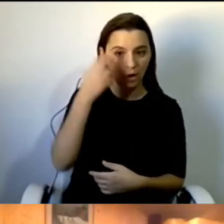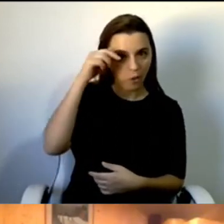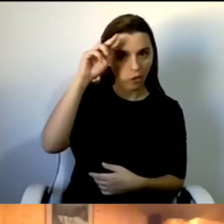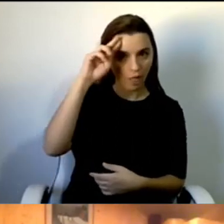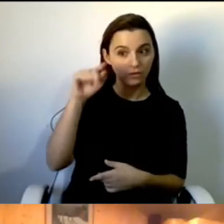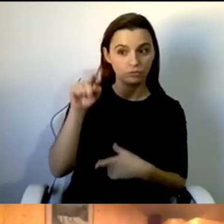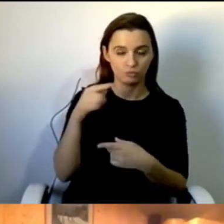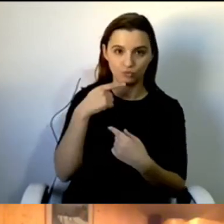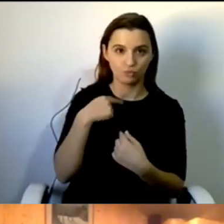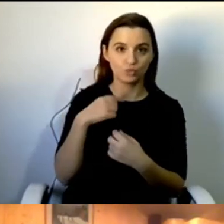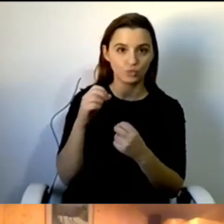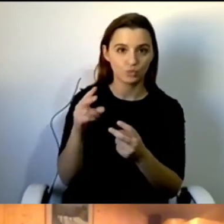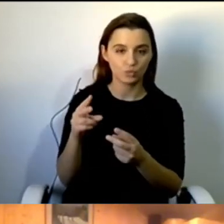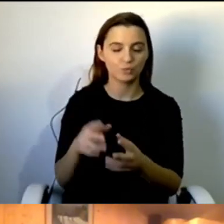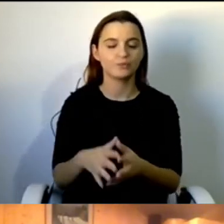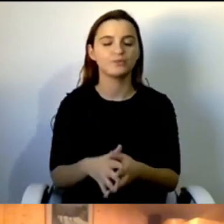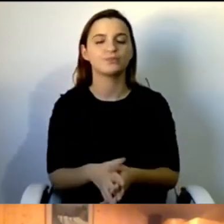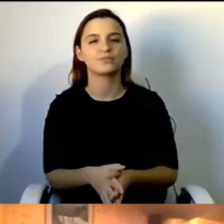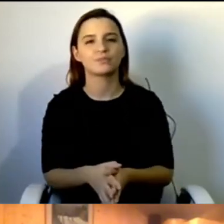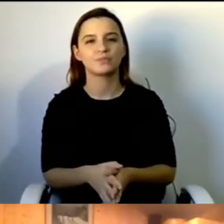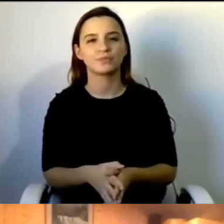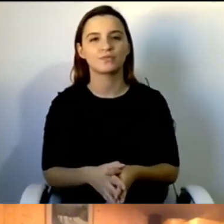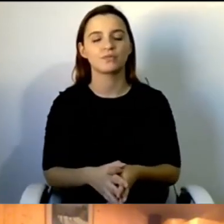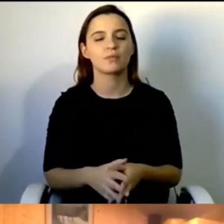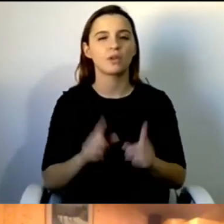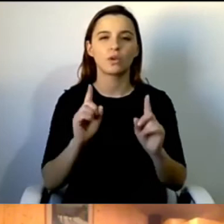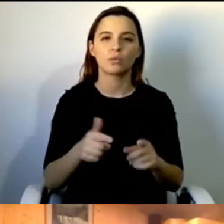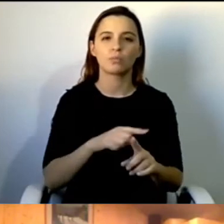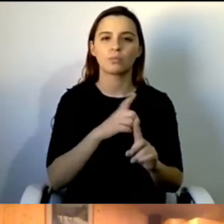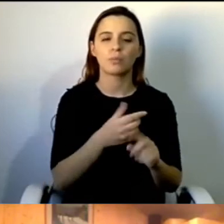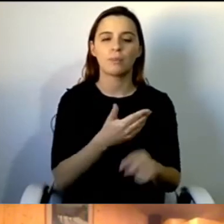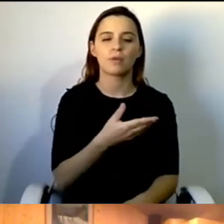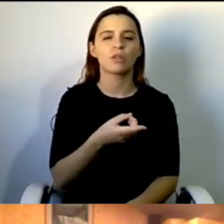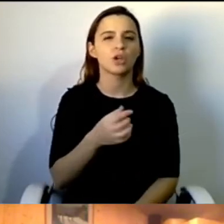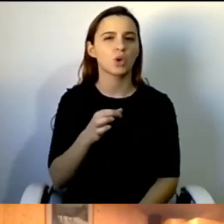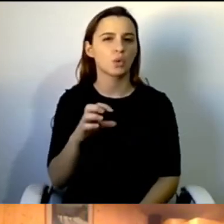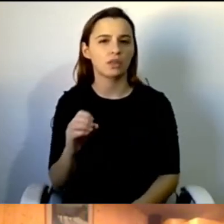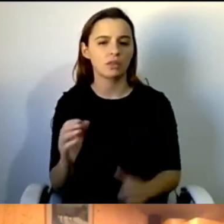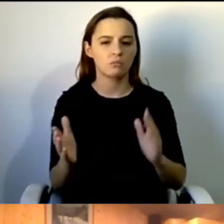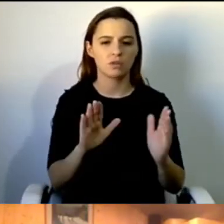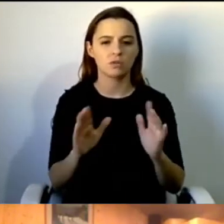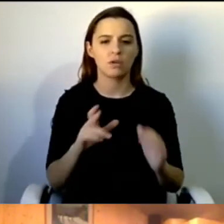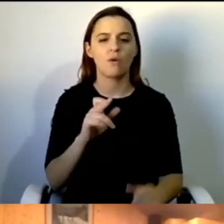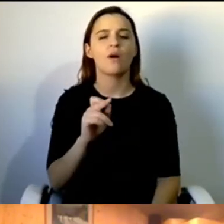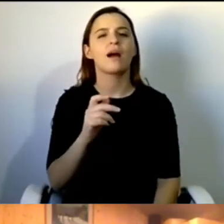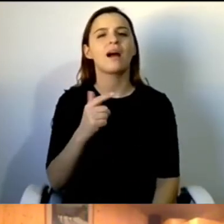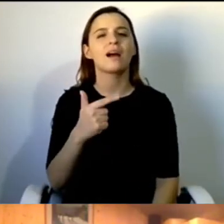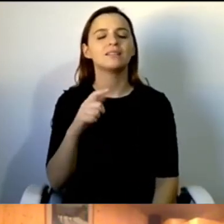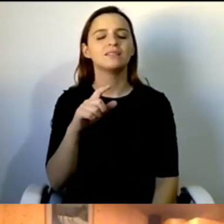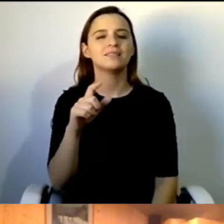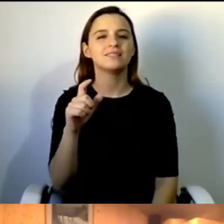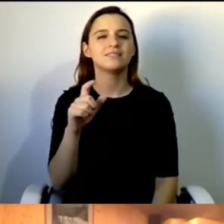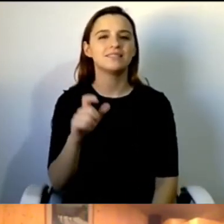80s or the end of the 70s to Sweden. Mm. And he came to Sweden bringing with him his experience of having met the independent